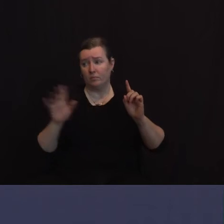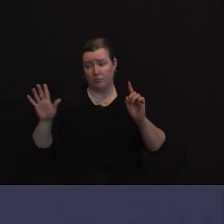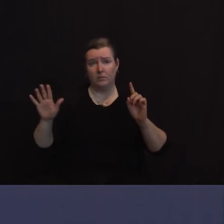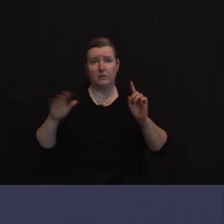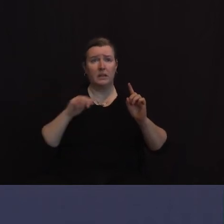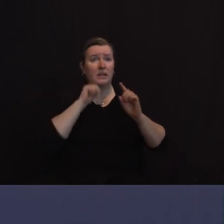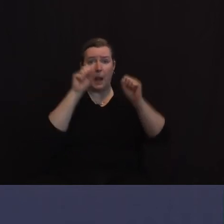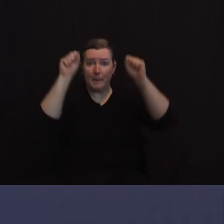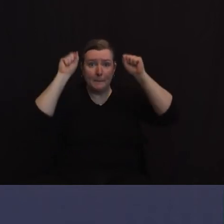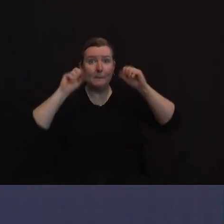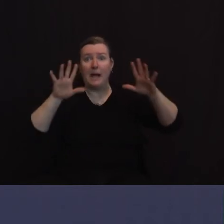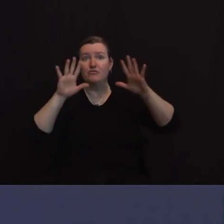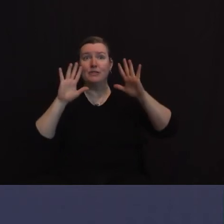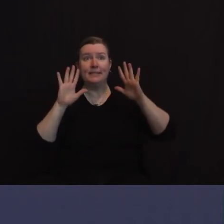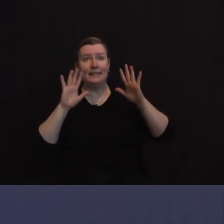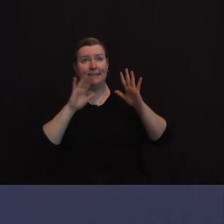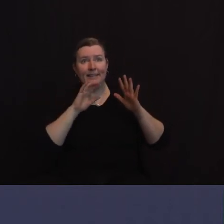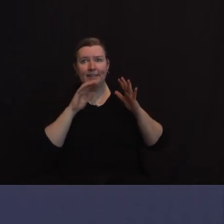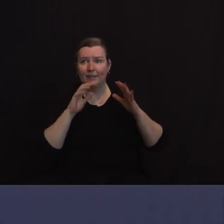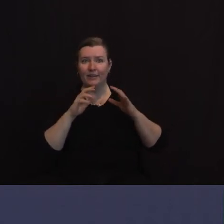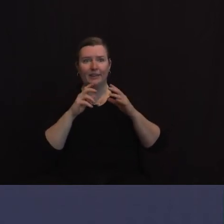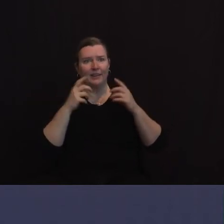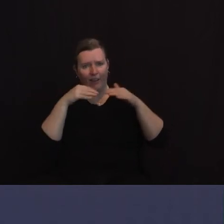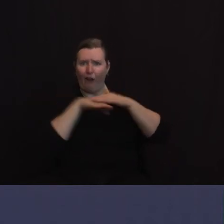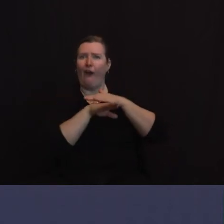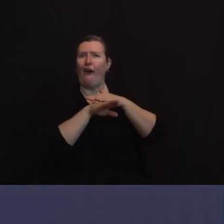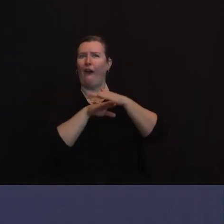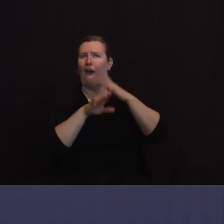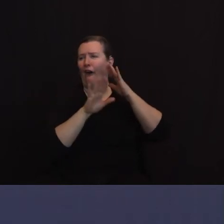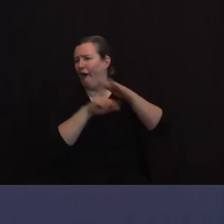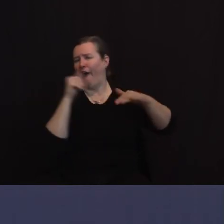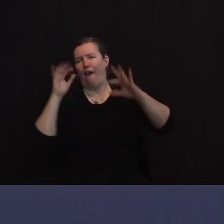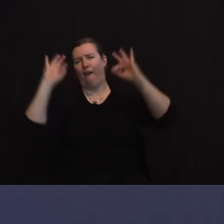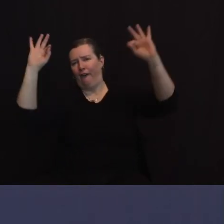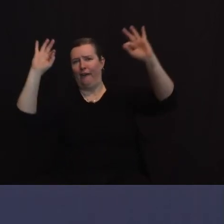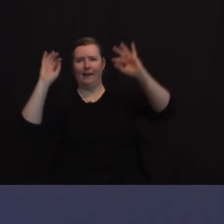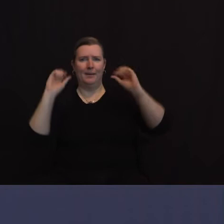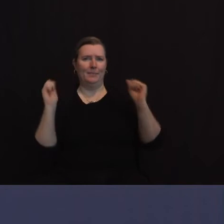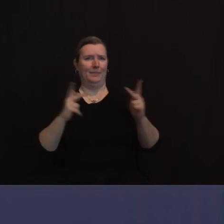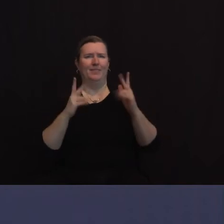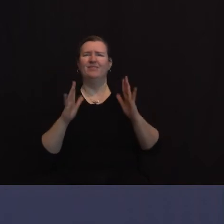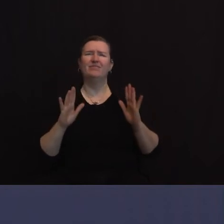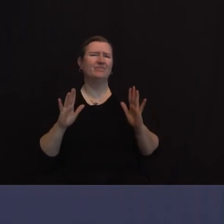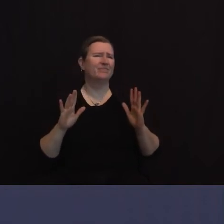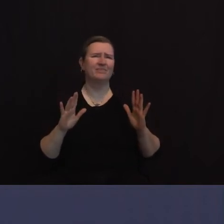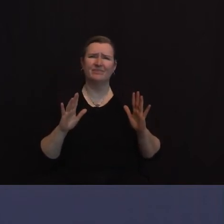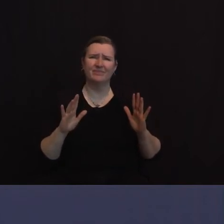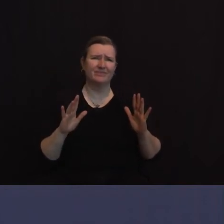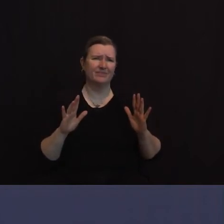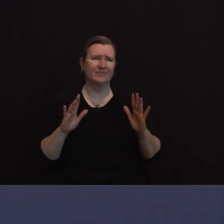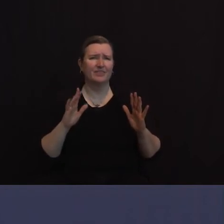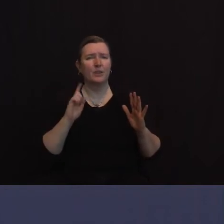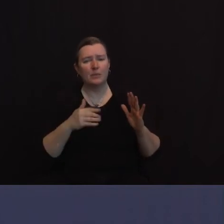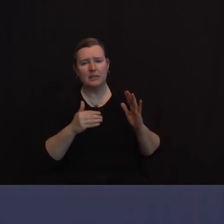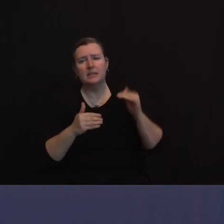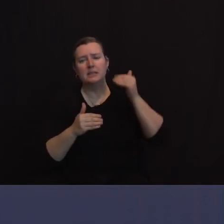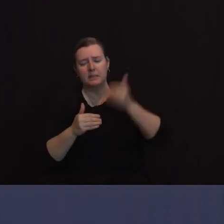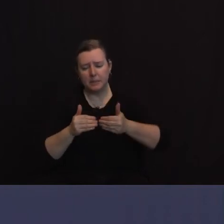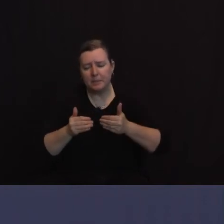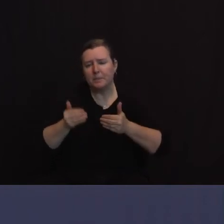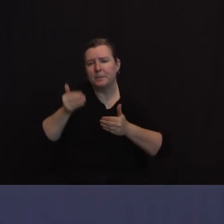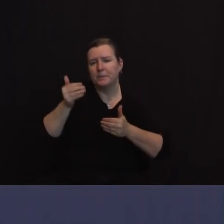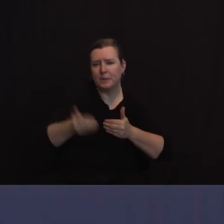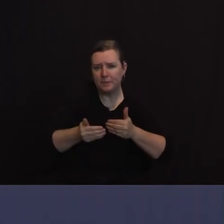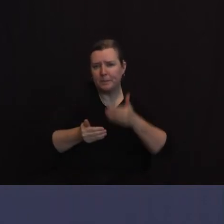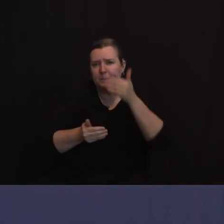you're in or you're not in. It is a very positive step, in fact, a data point to have at your disposal if you're able to